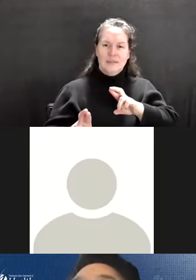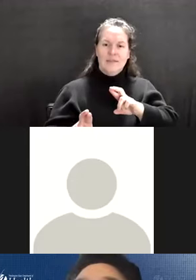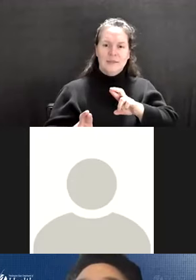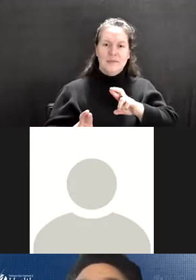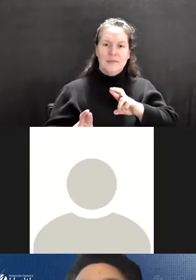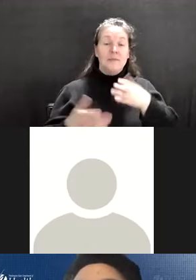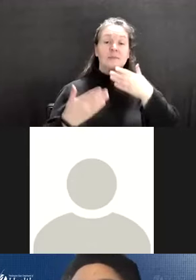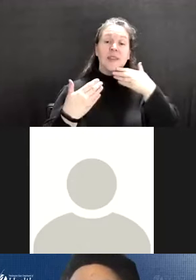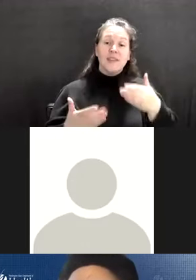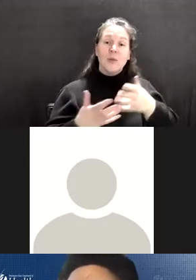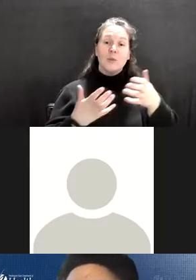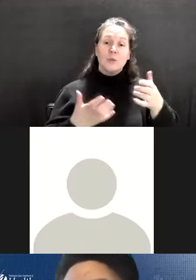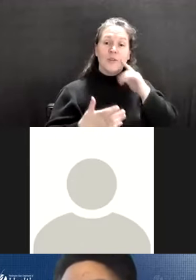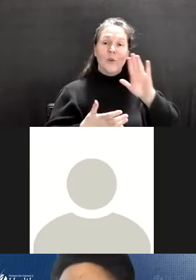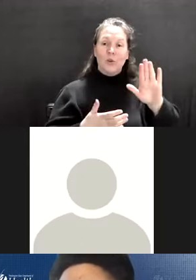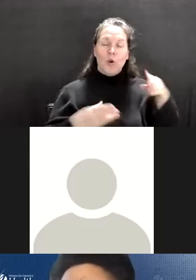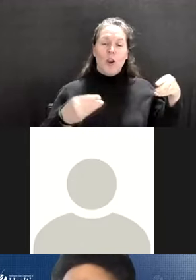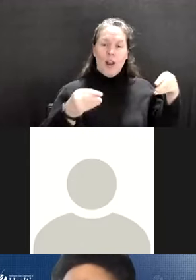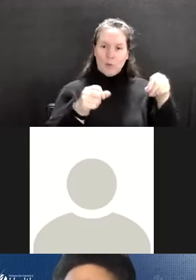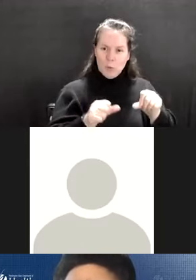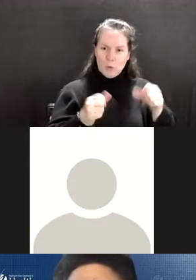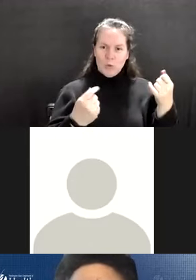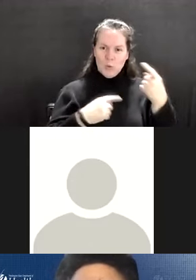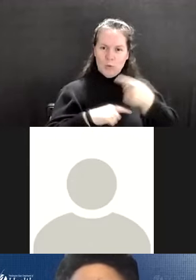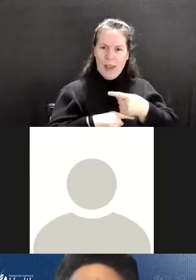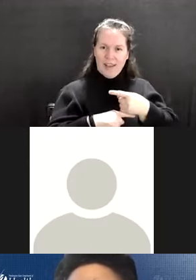So thank you so much for your contributions.